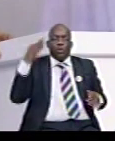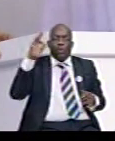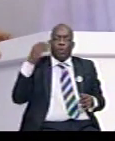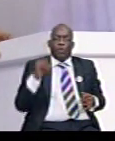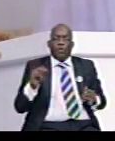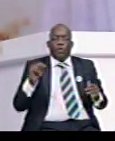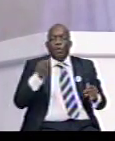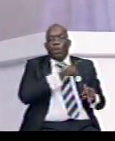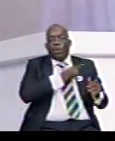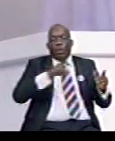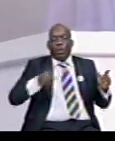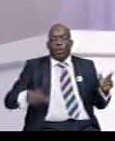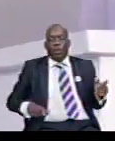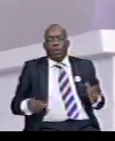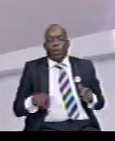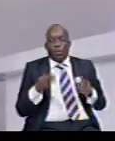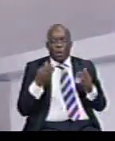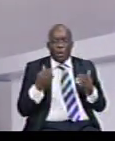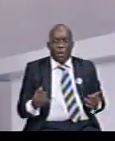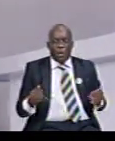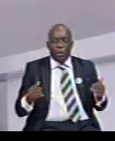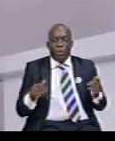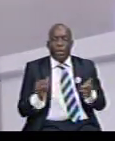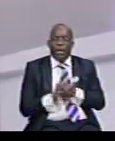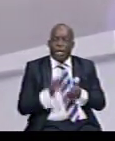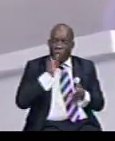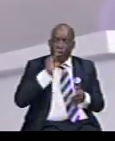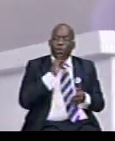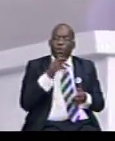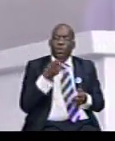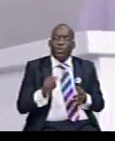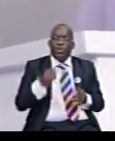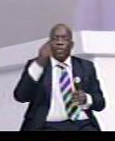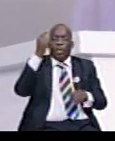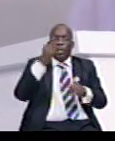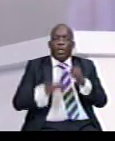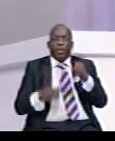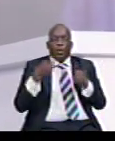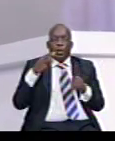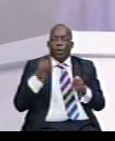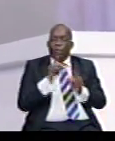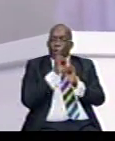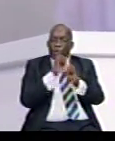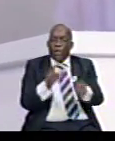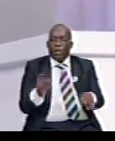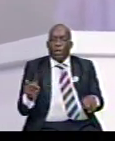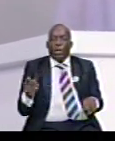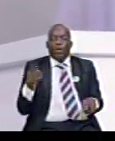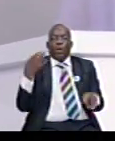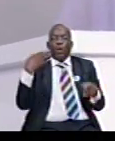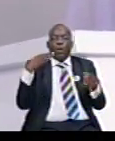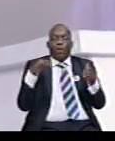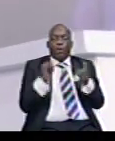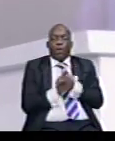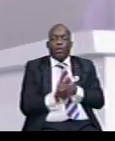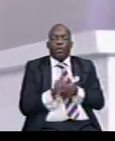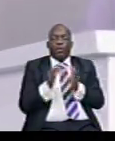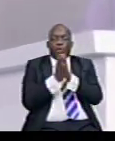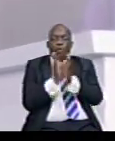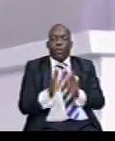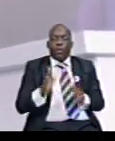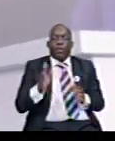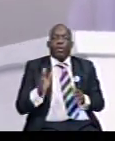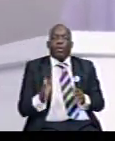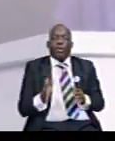Lord. Now, that's not the end of the answer to the prayer of Hezekiah. God